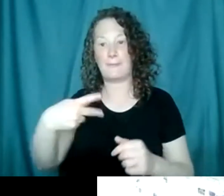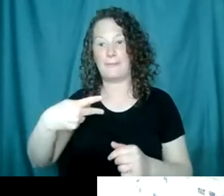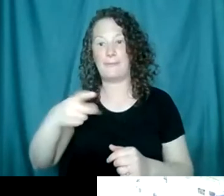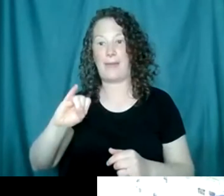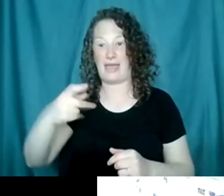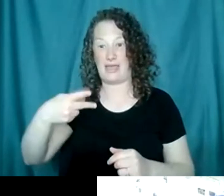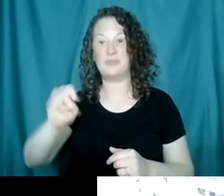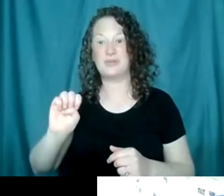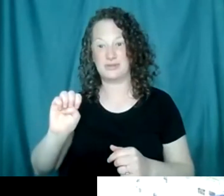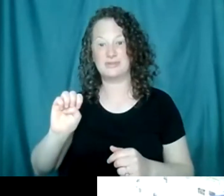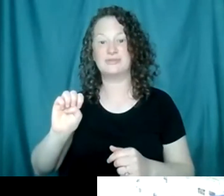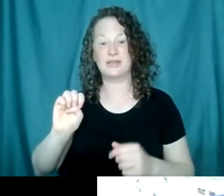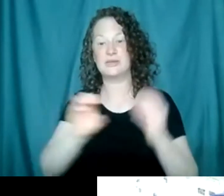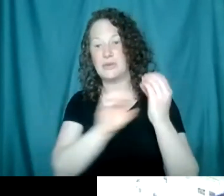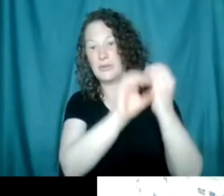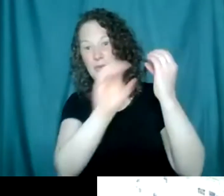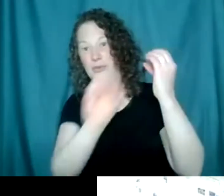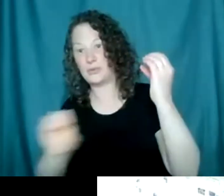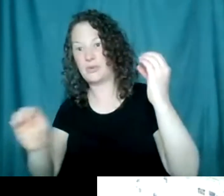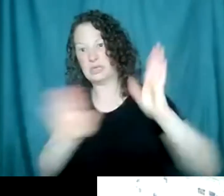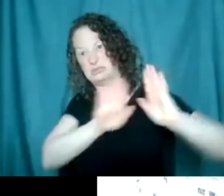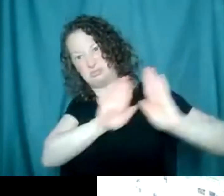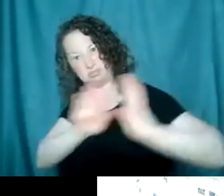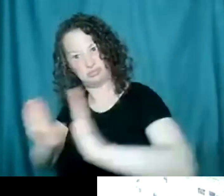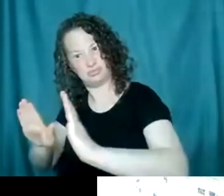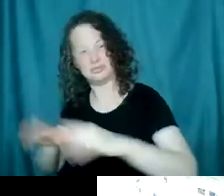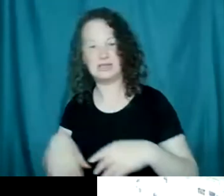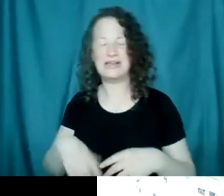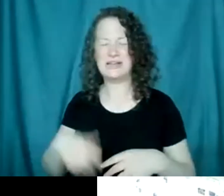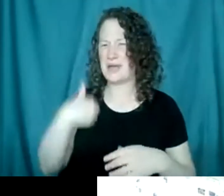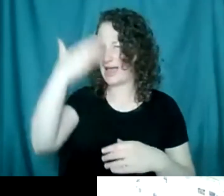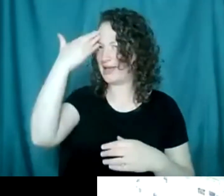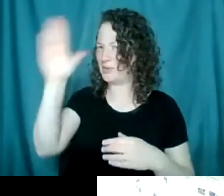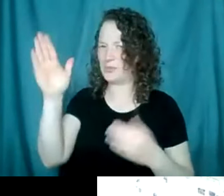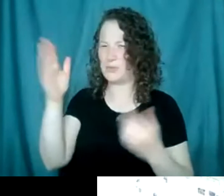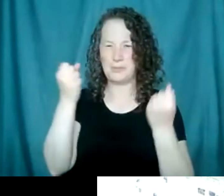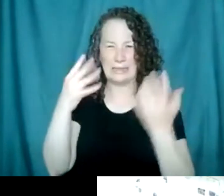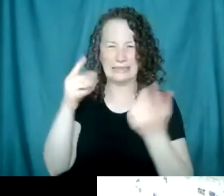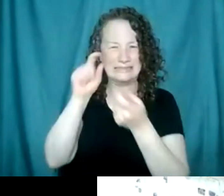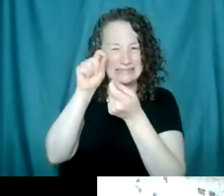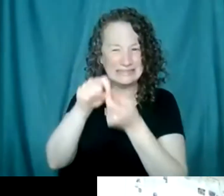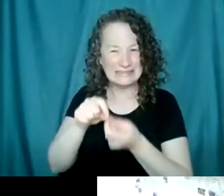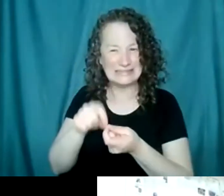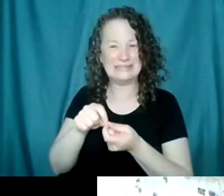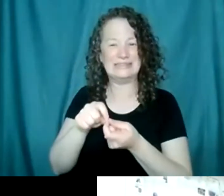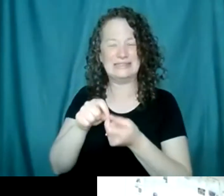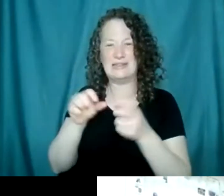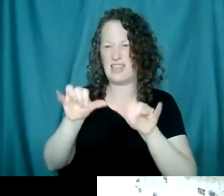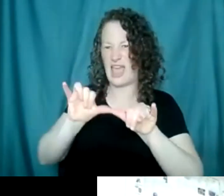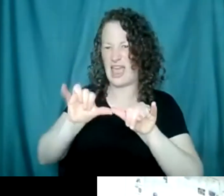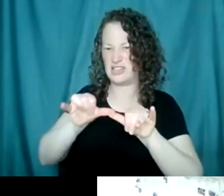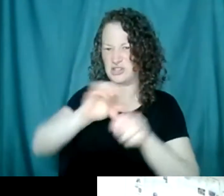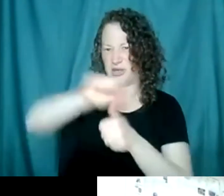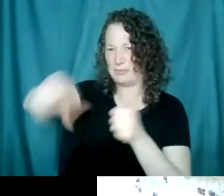so I don't know as many details about the engineering behind